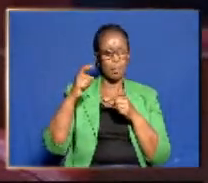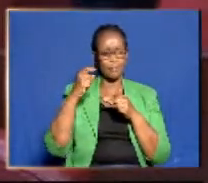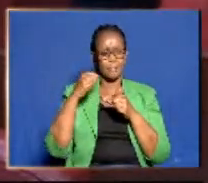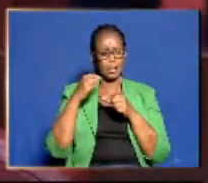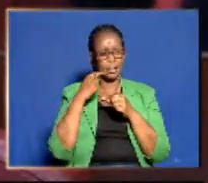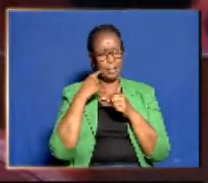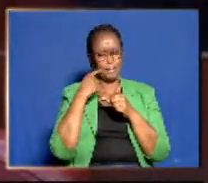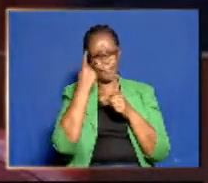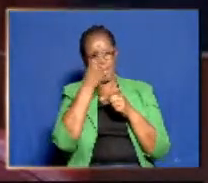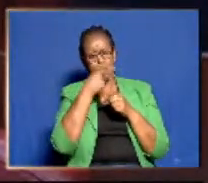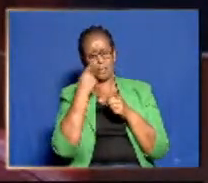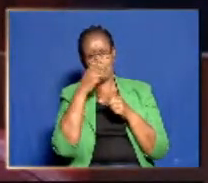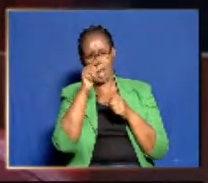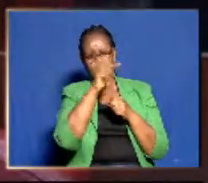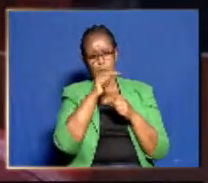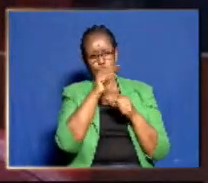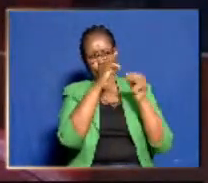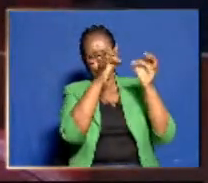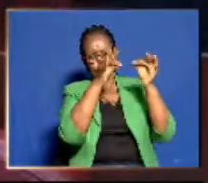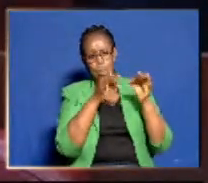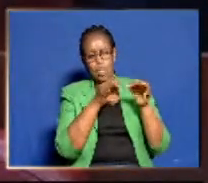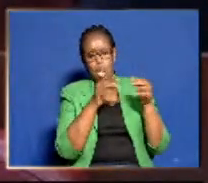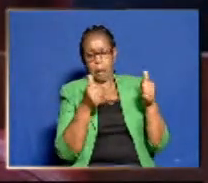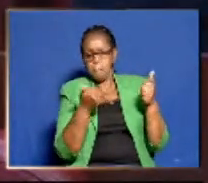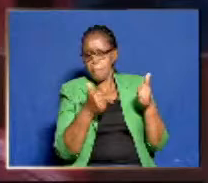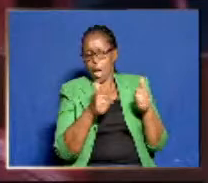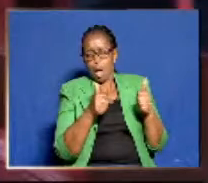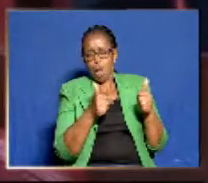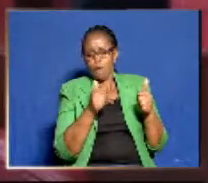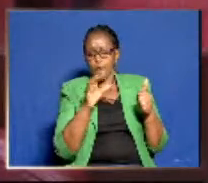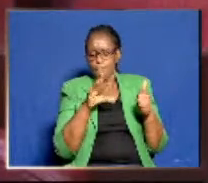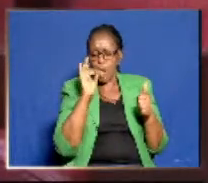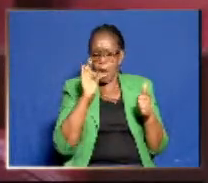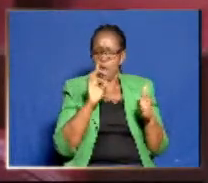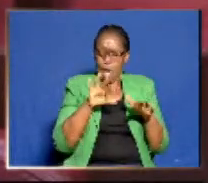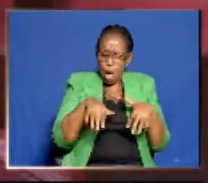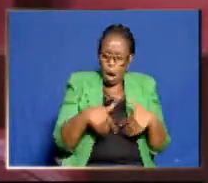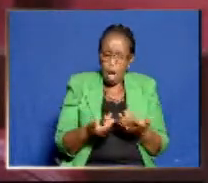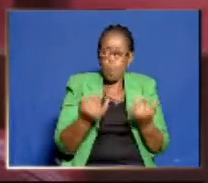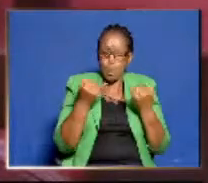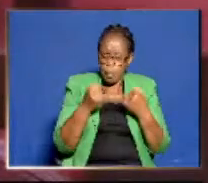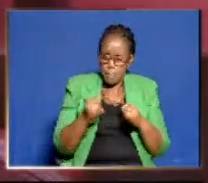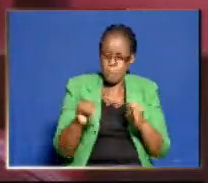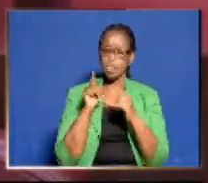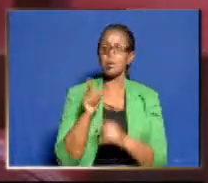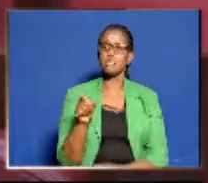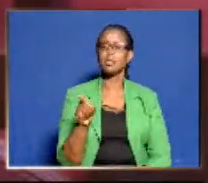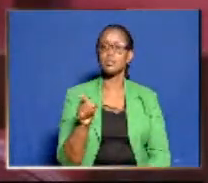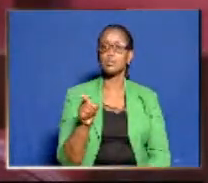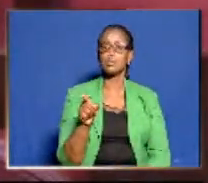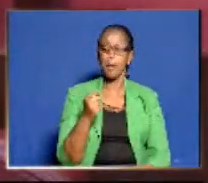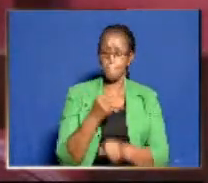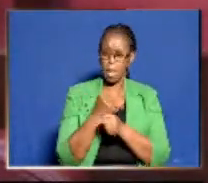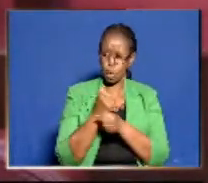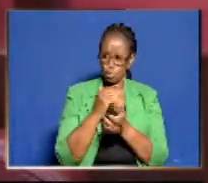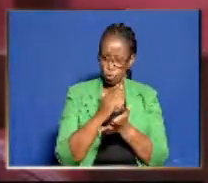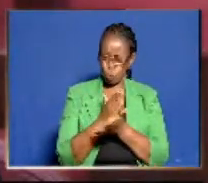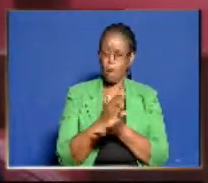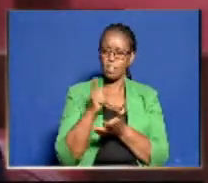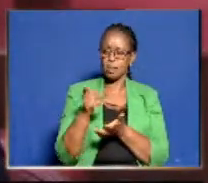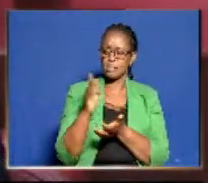way of either forcing or implementing the presidential directive, making sure that pending bills have been